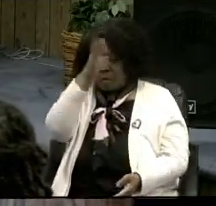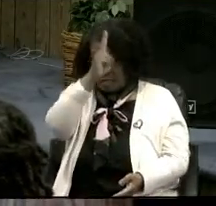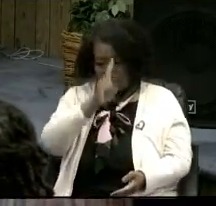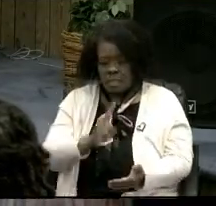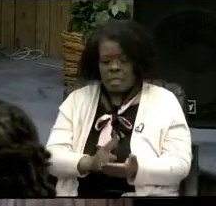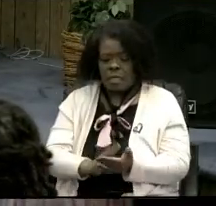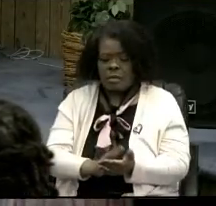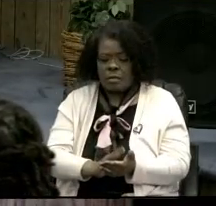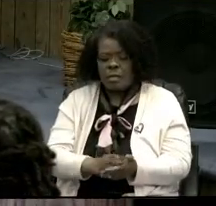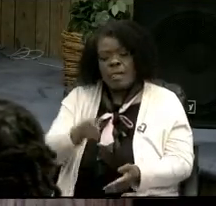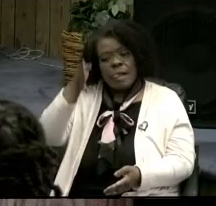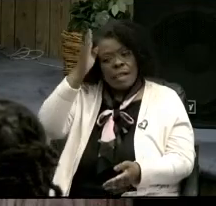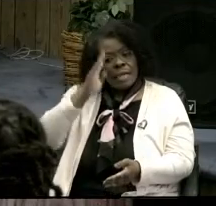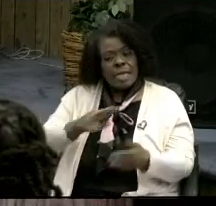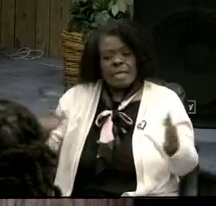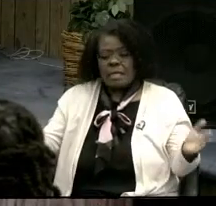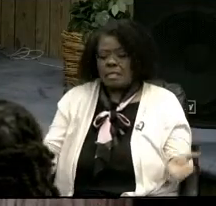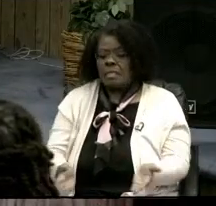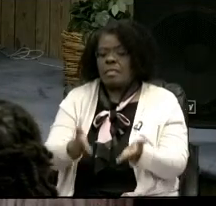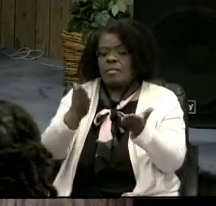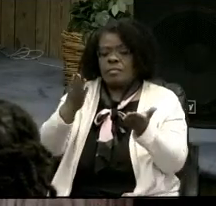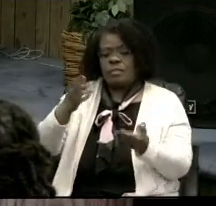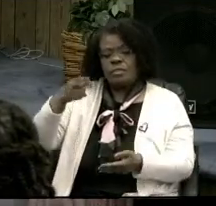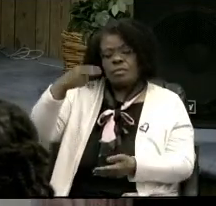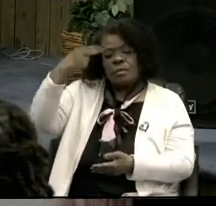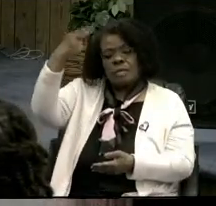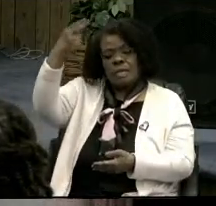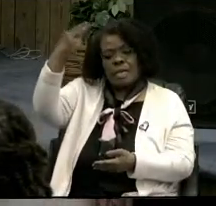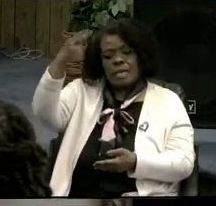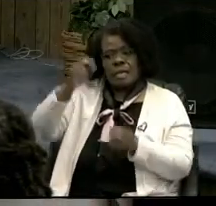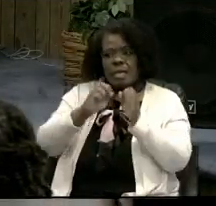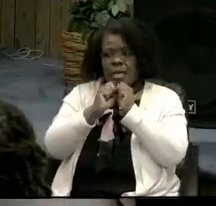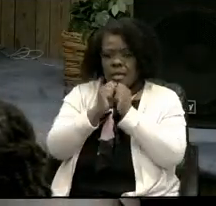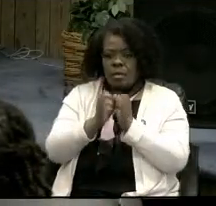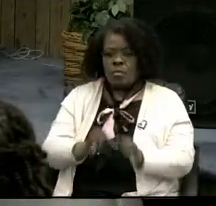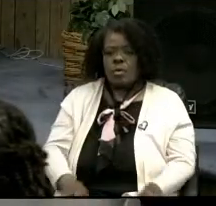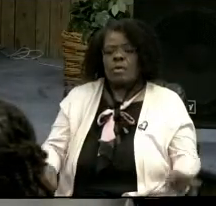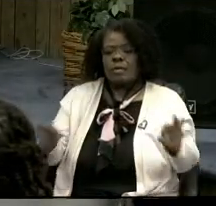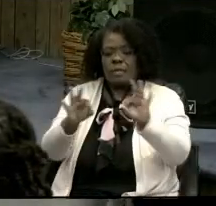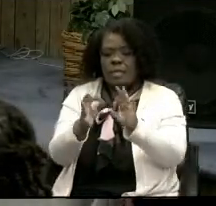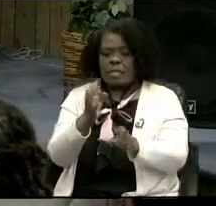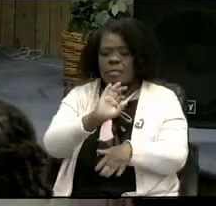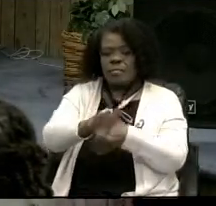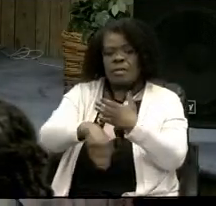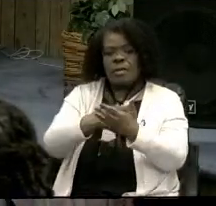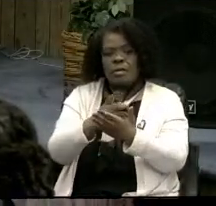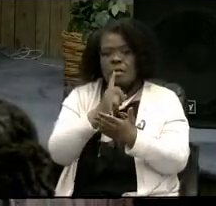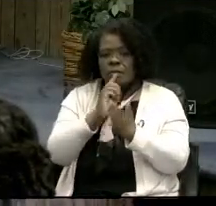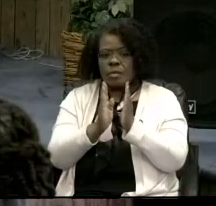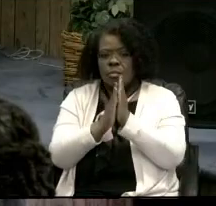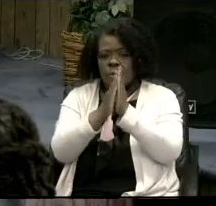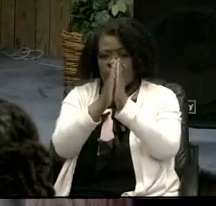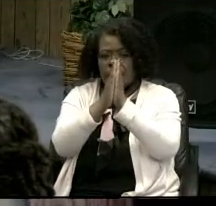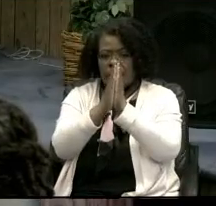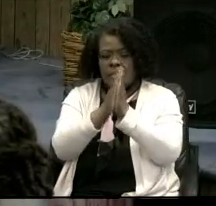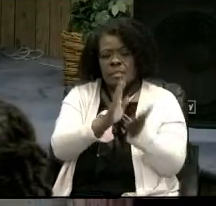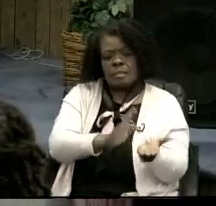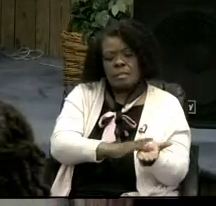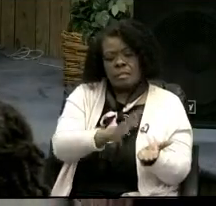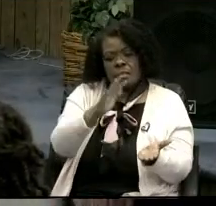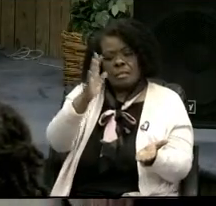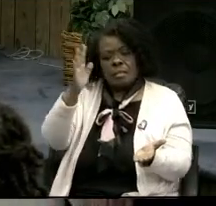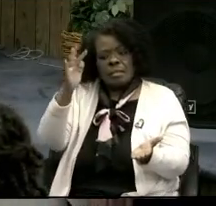on high because you are worthy of all the praise. You are worthy of all the glory. You are worthy of all the honor, oh my